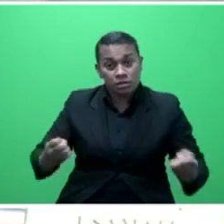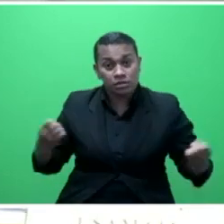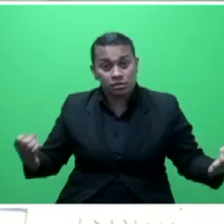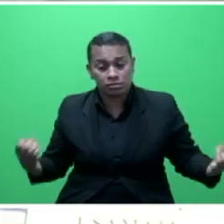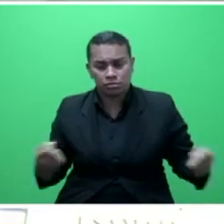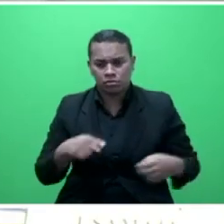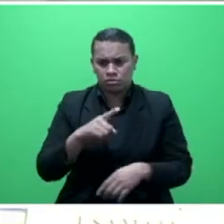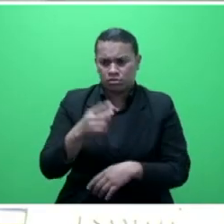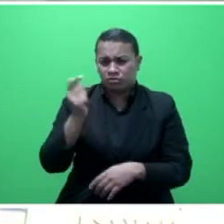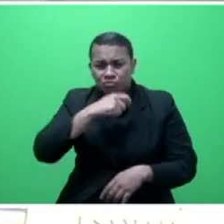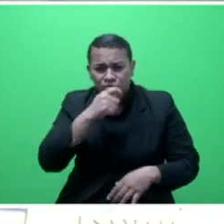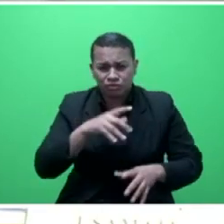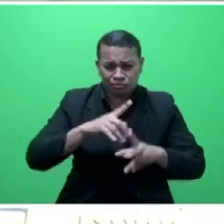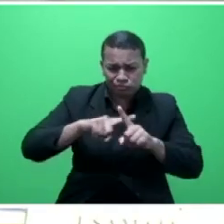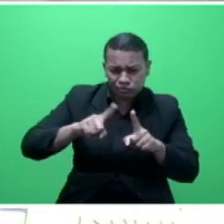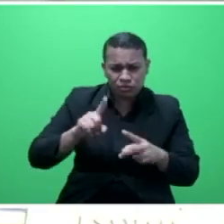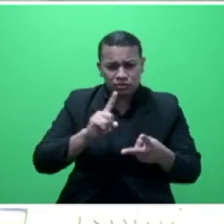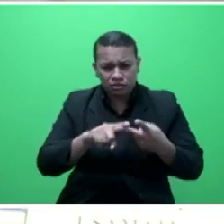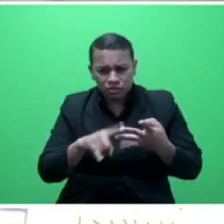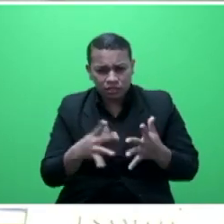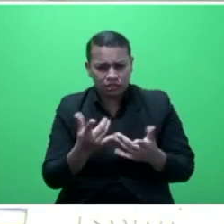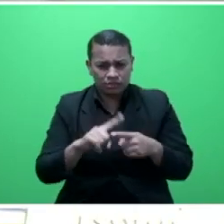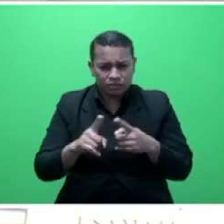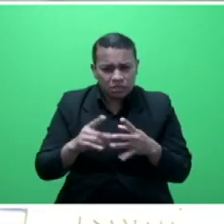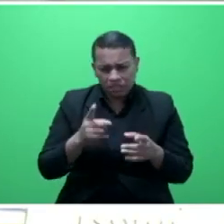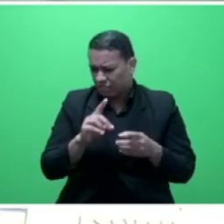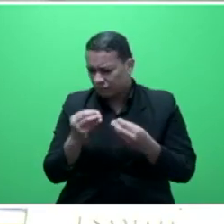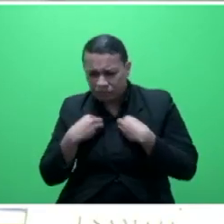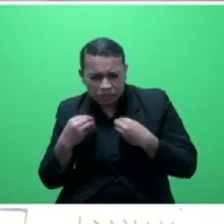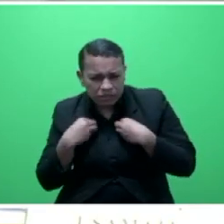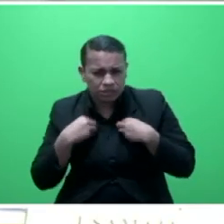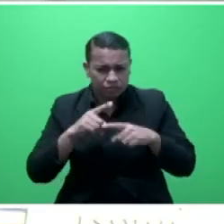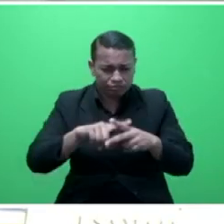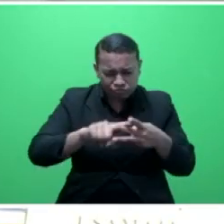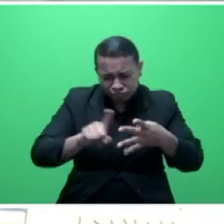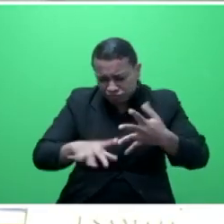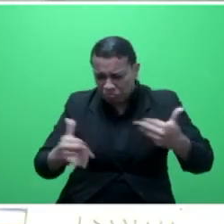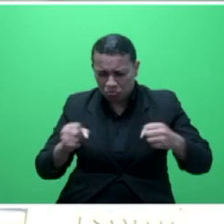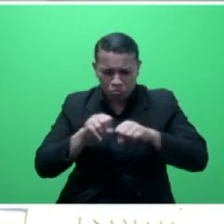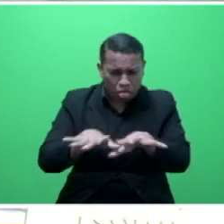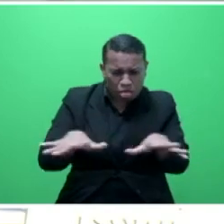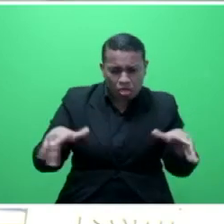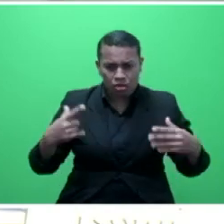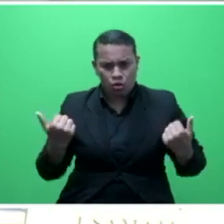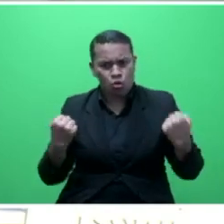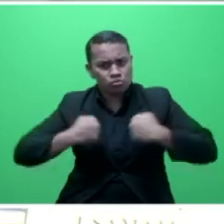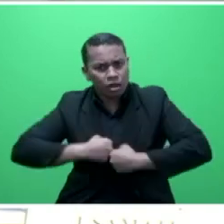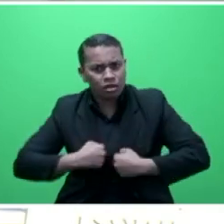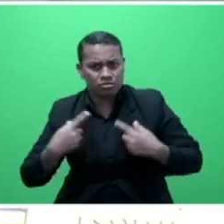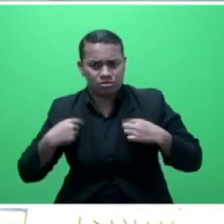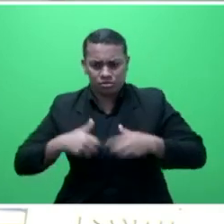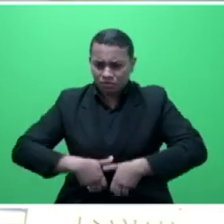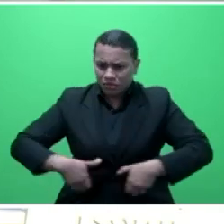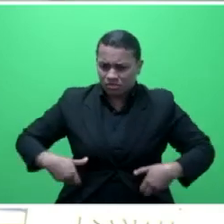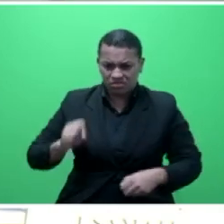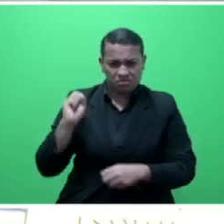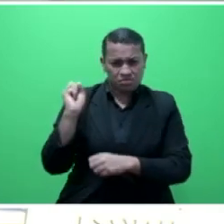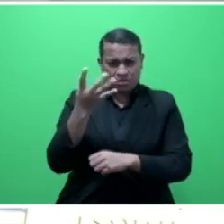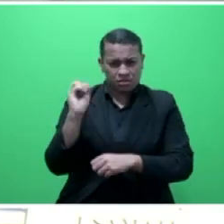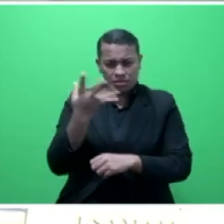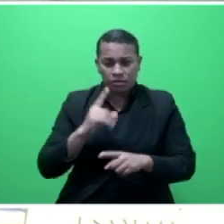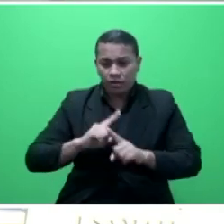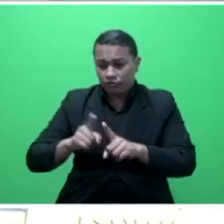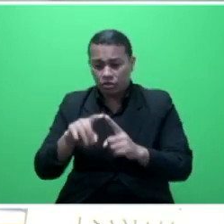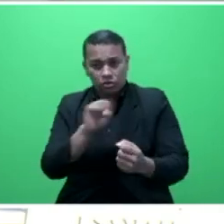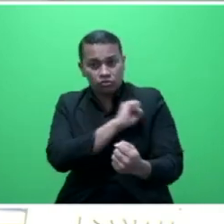solution, to testing equipment for businesses to help lower production costs, to life jackets, life belts, fire alarms to strengthen public safety, to